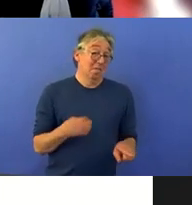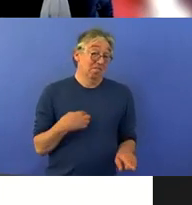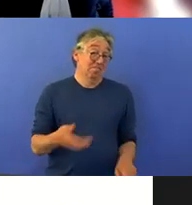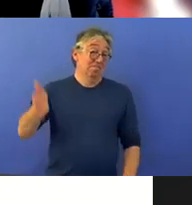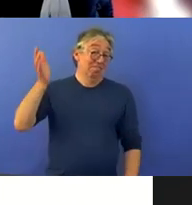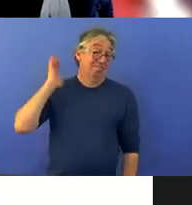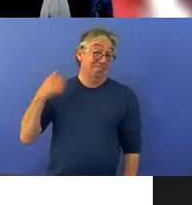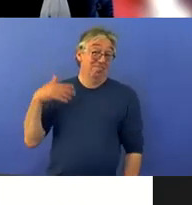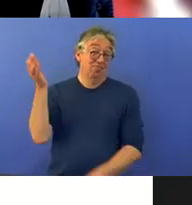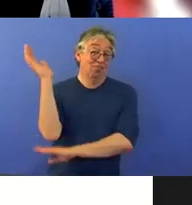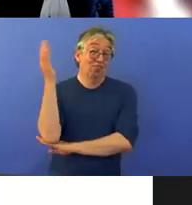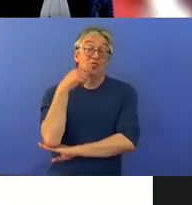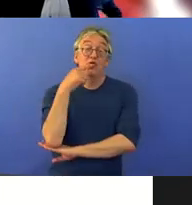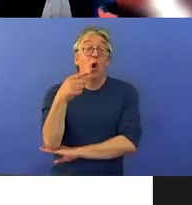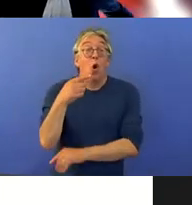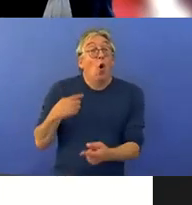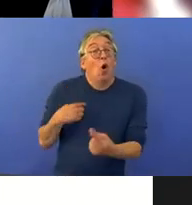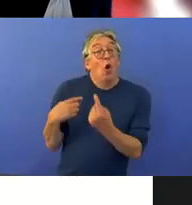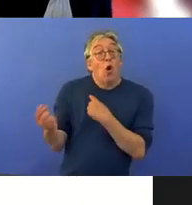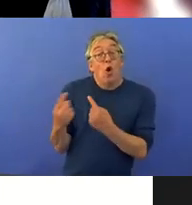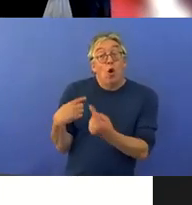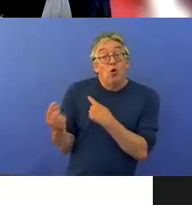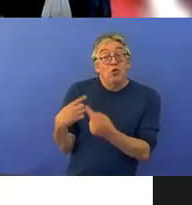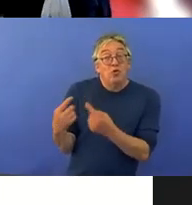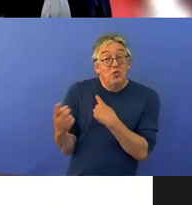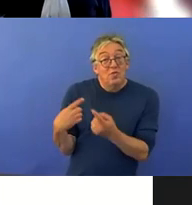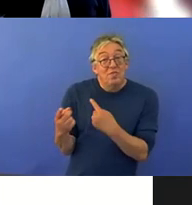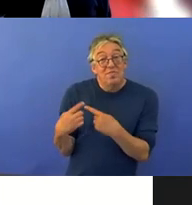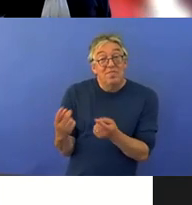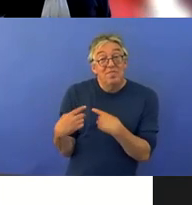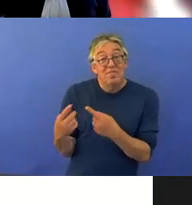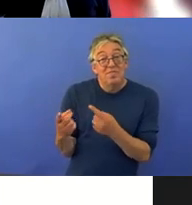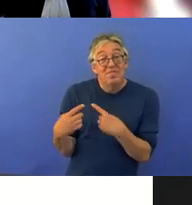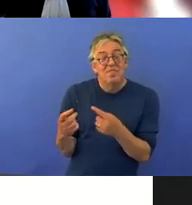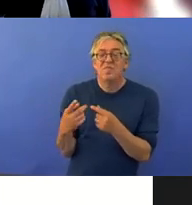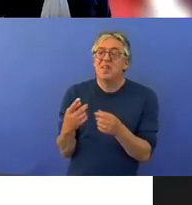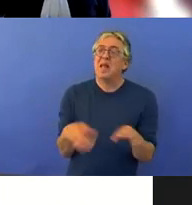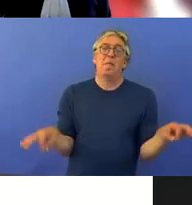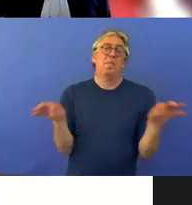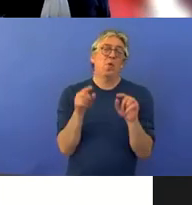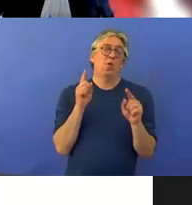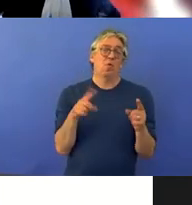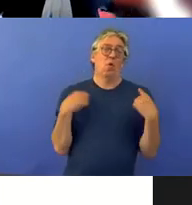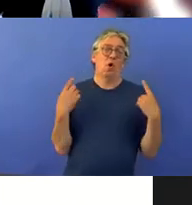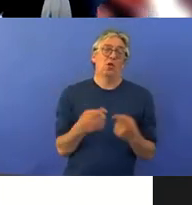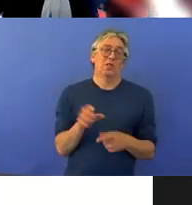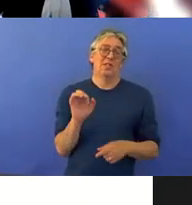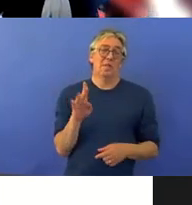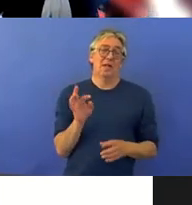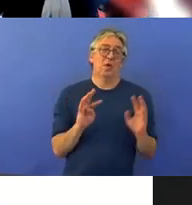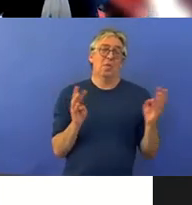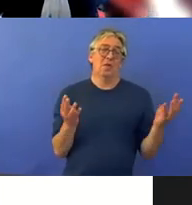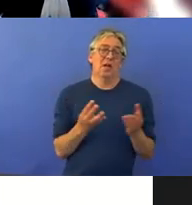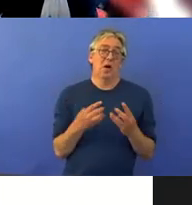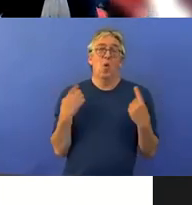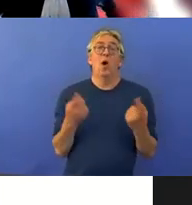the consultation was a very, very important exercise. We have the